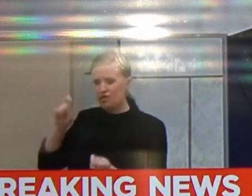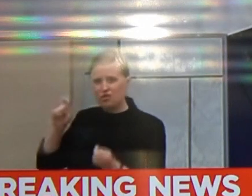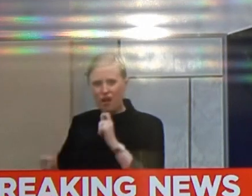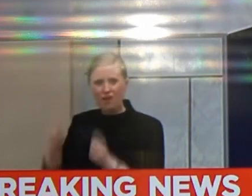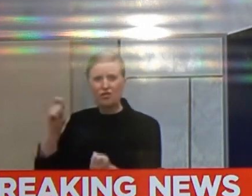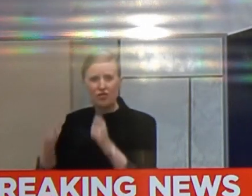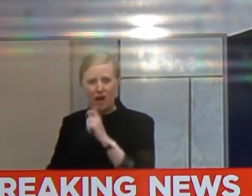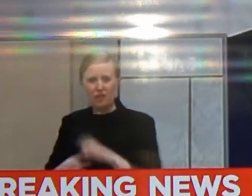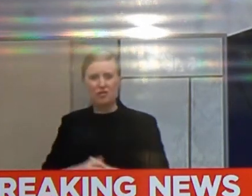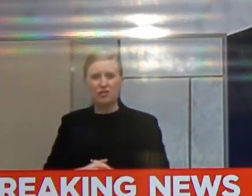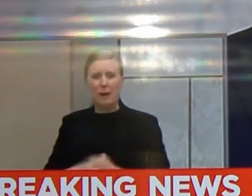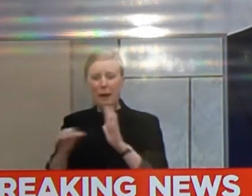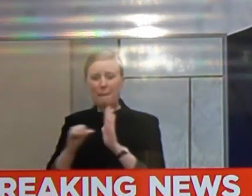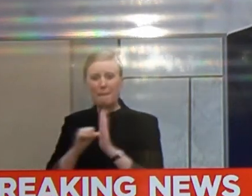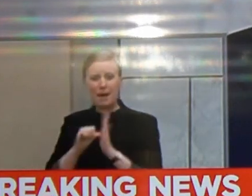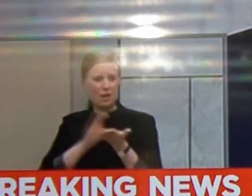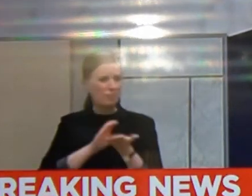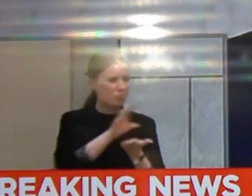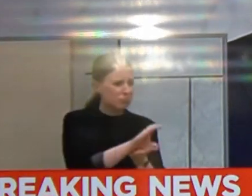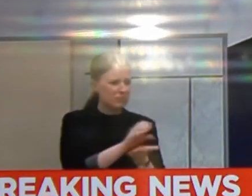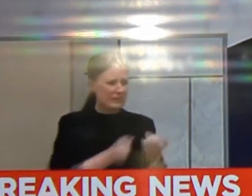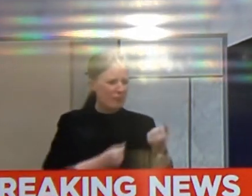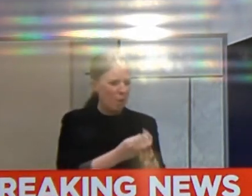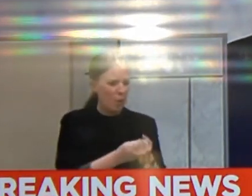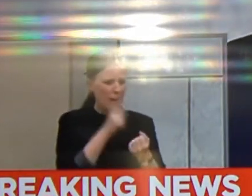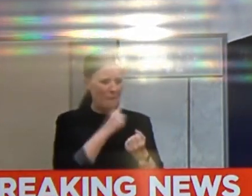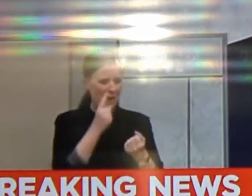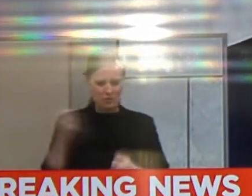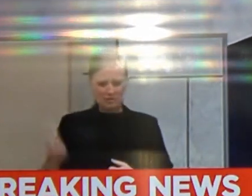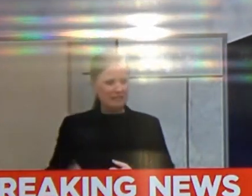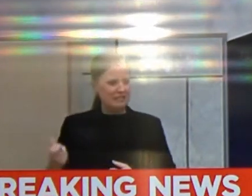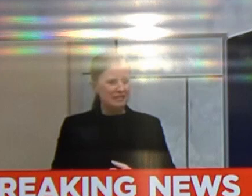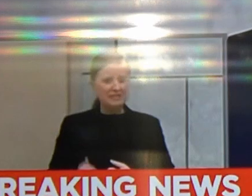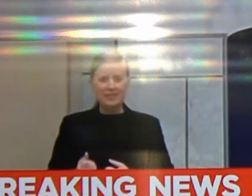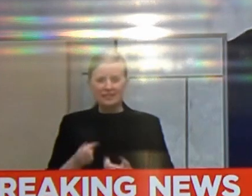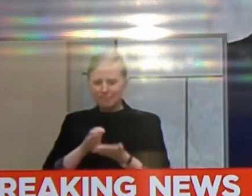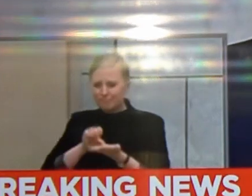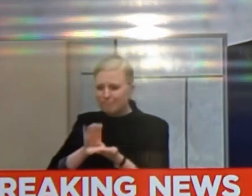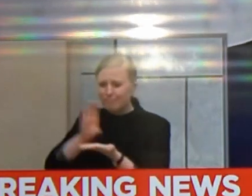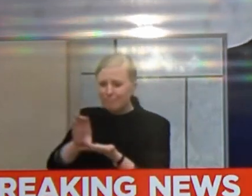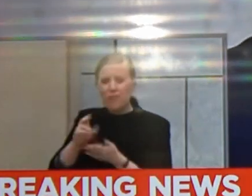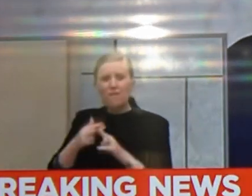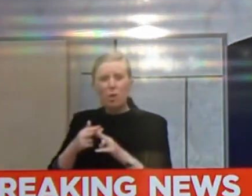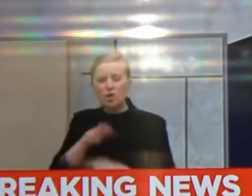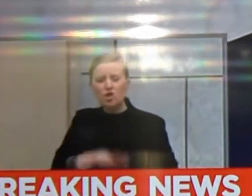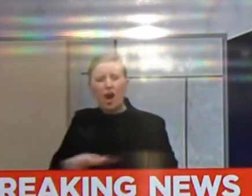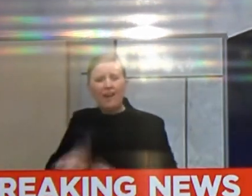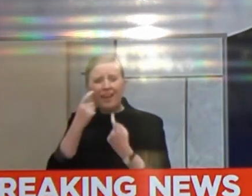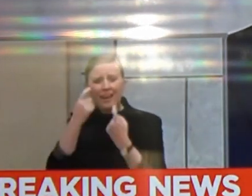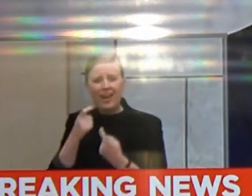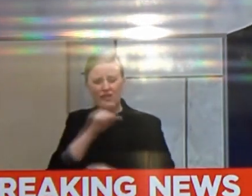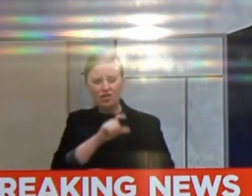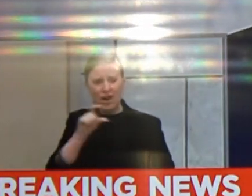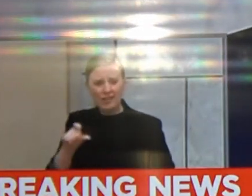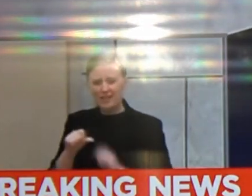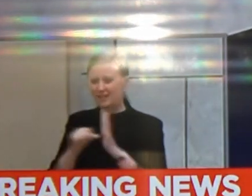worth of economic supports, investments in our health system, our childcare system, our mental health system, our emergency relief, all of these things